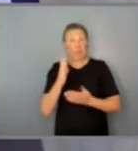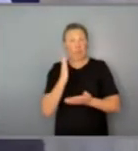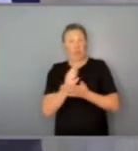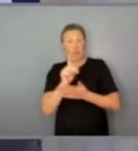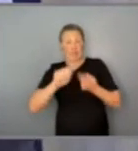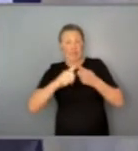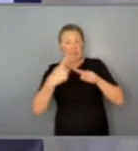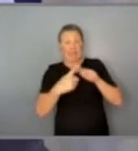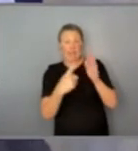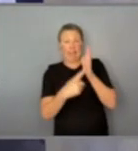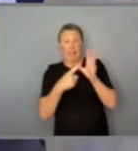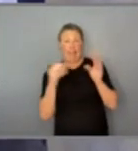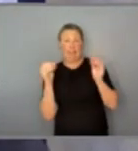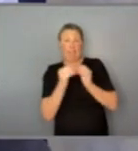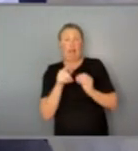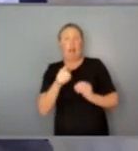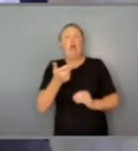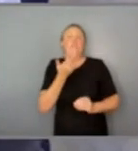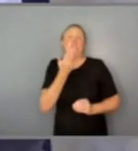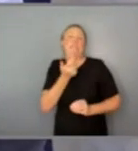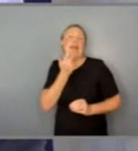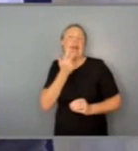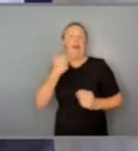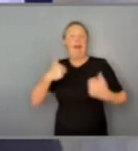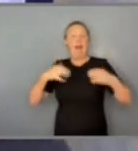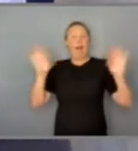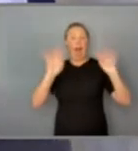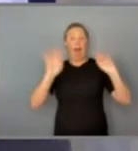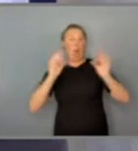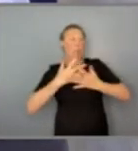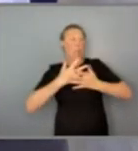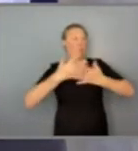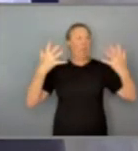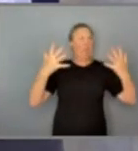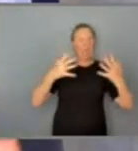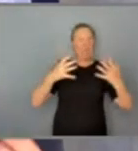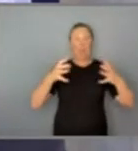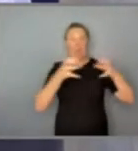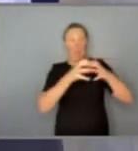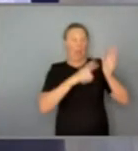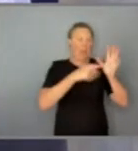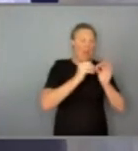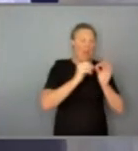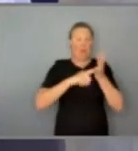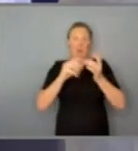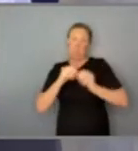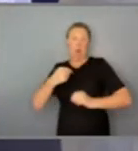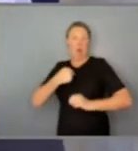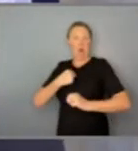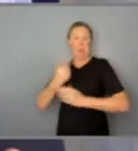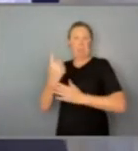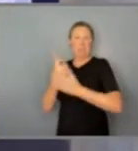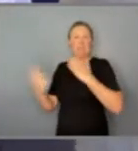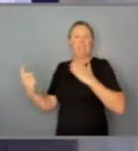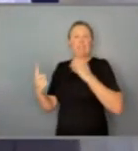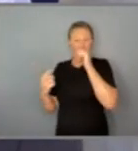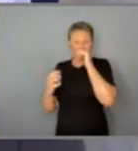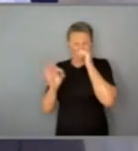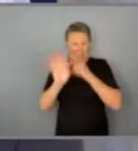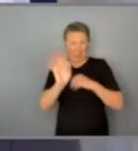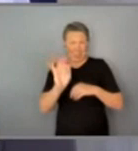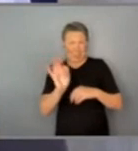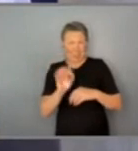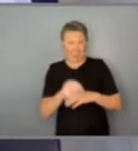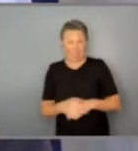they're pretending to be something they're not. And I was up in Queensland at the time, and I tell you, Queenslanders don't like getting told by anyone down